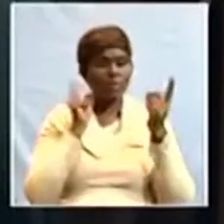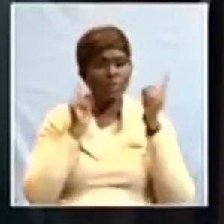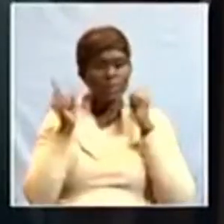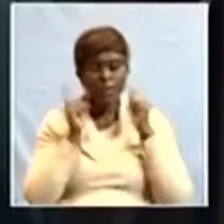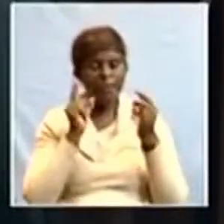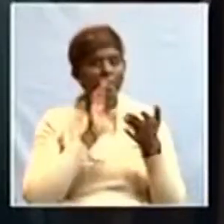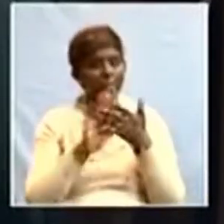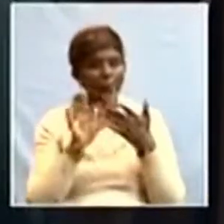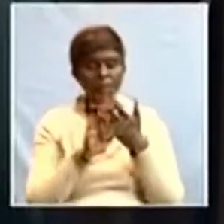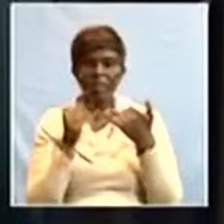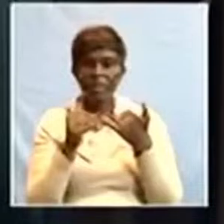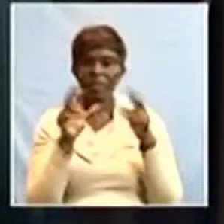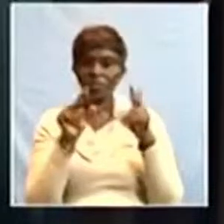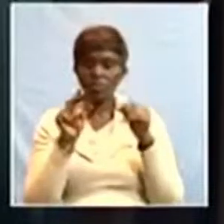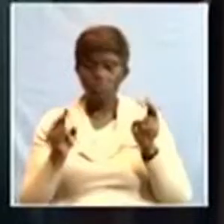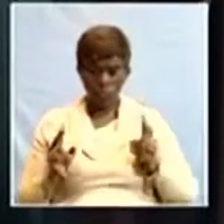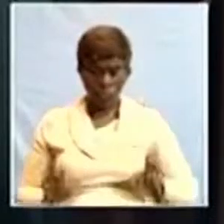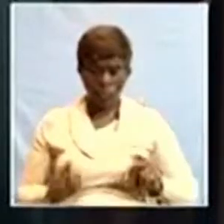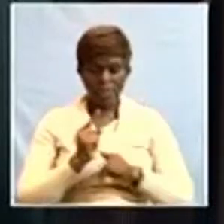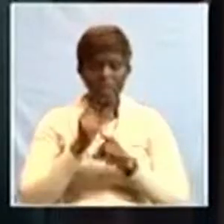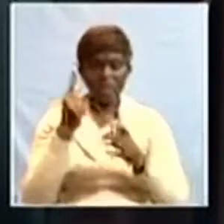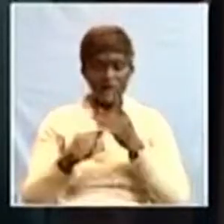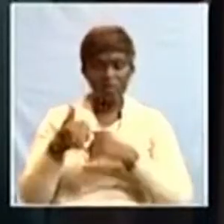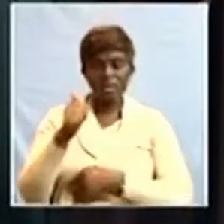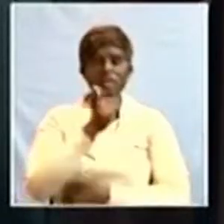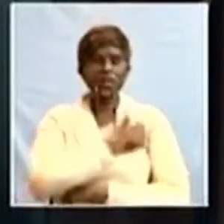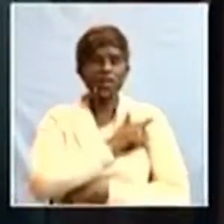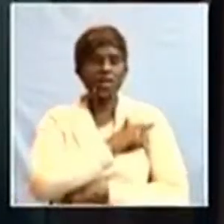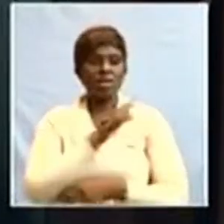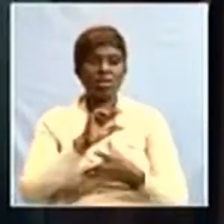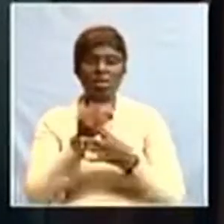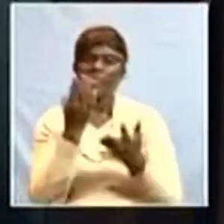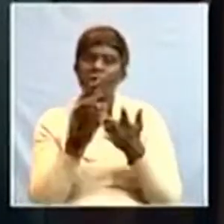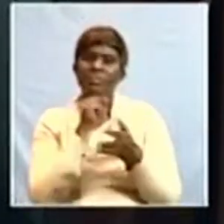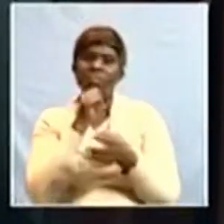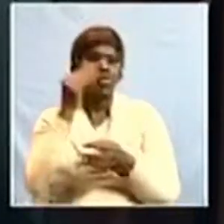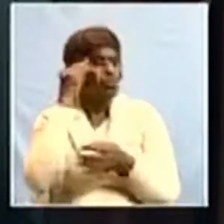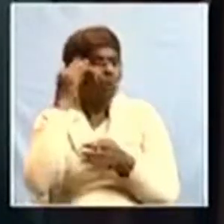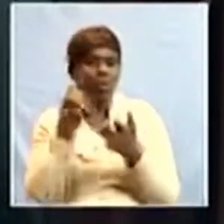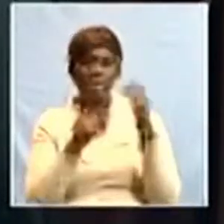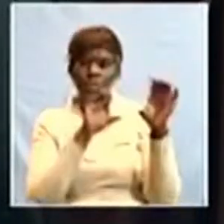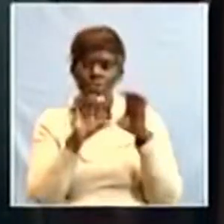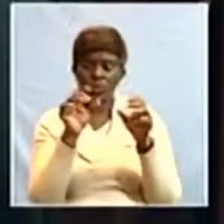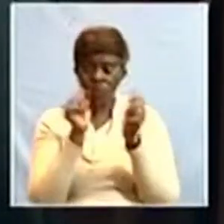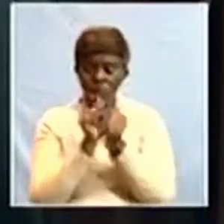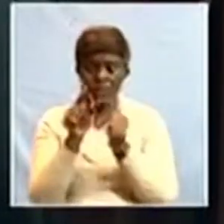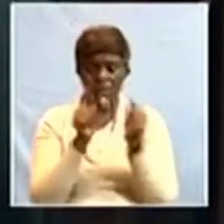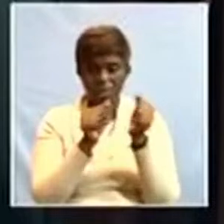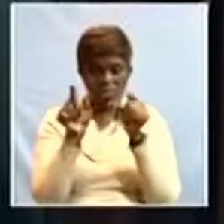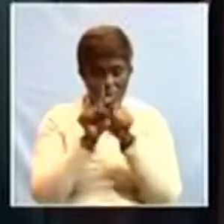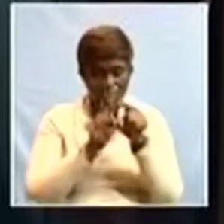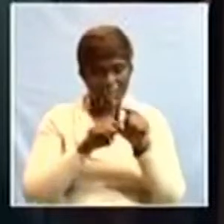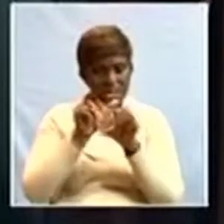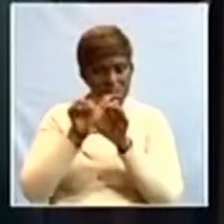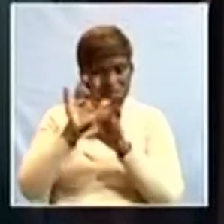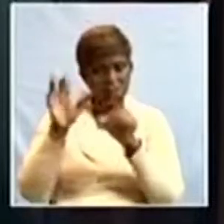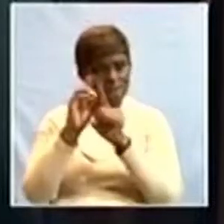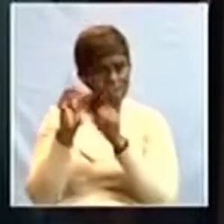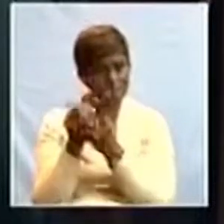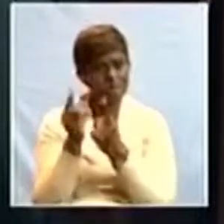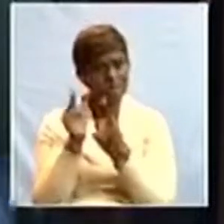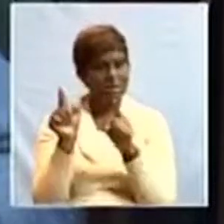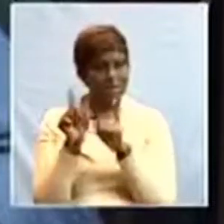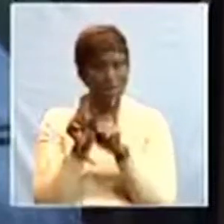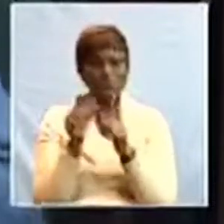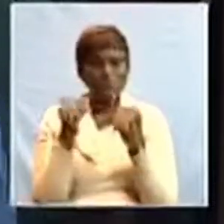of now a human being just being lazy or not knowing what to do with the system in their particular district,